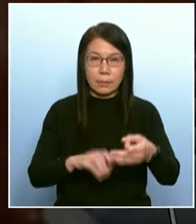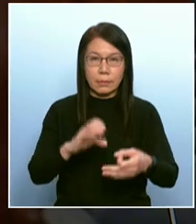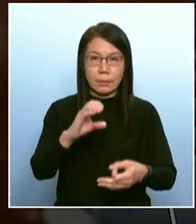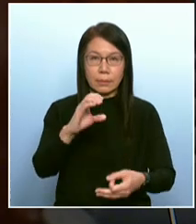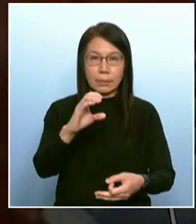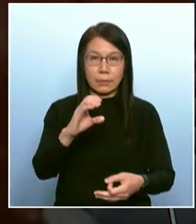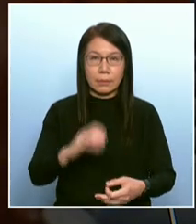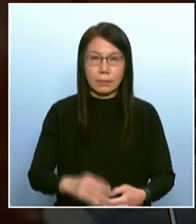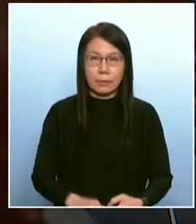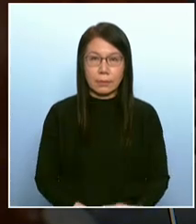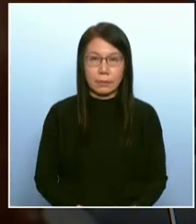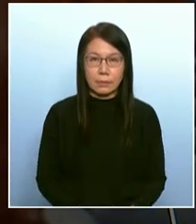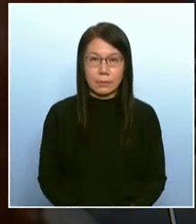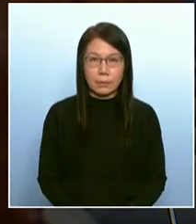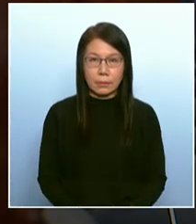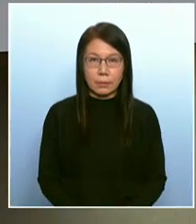Ronick Chan.